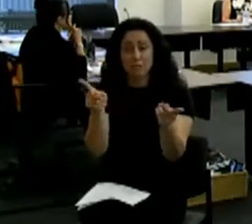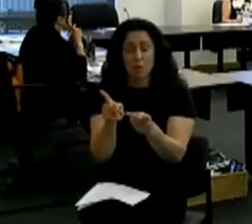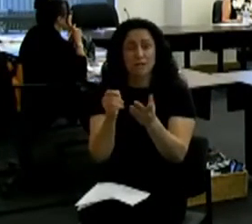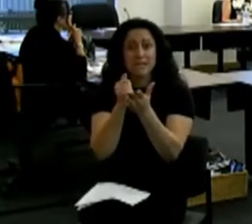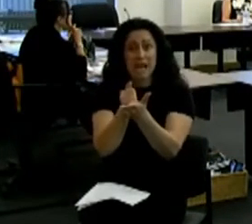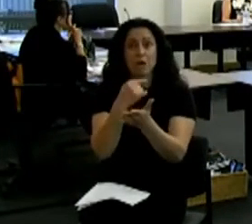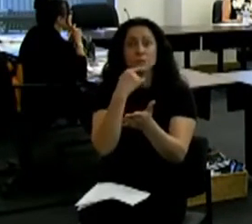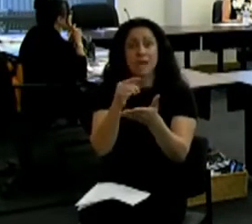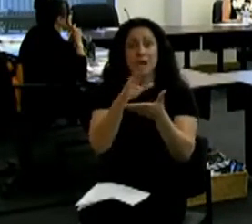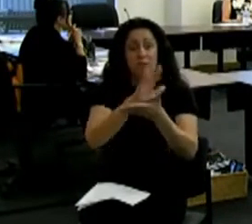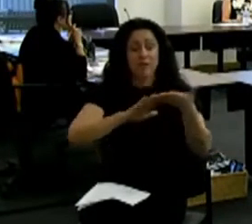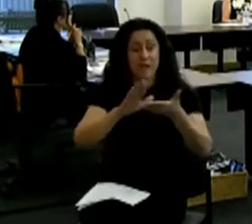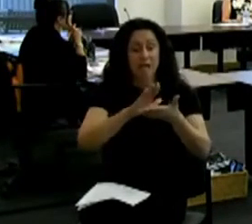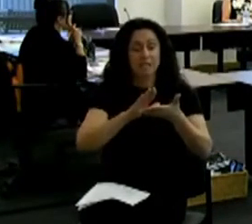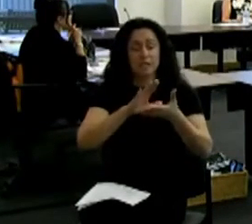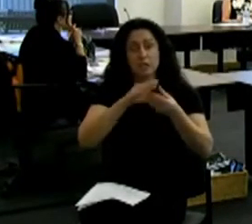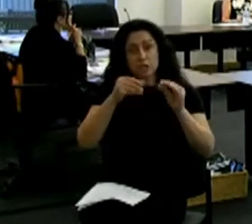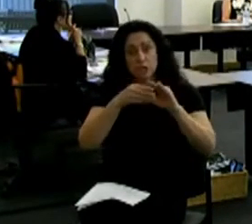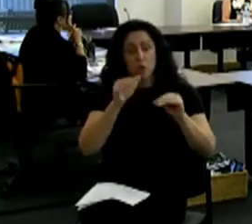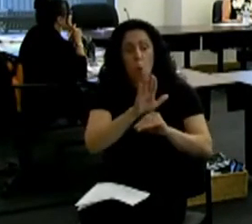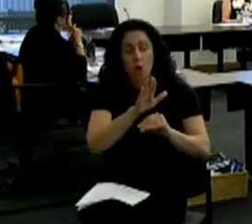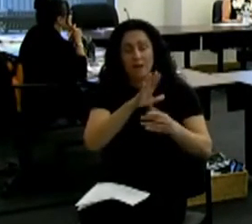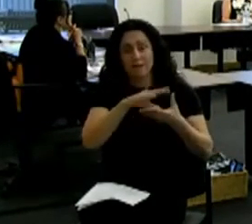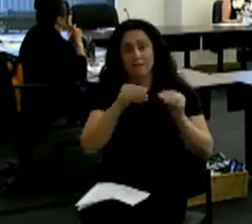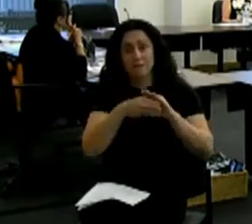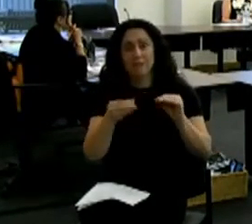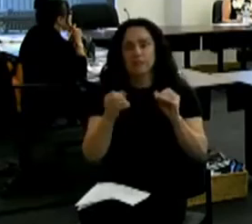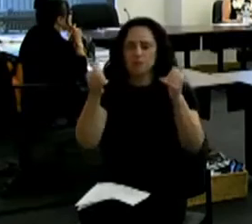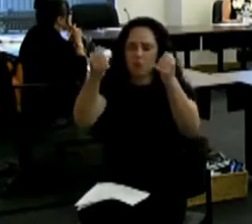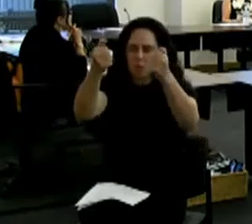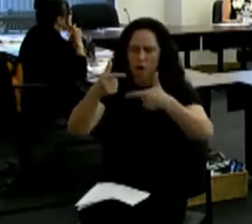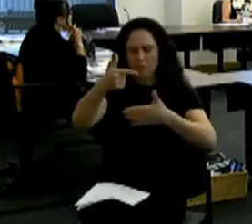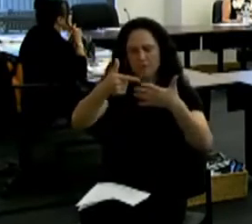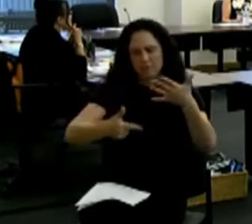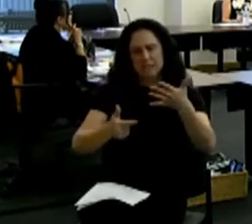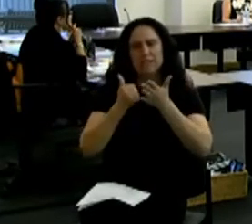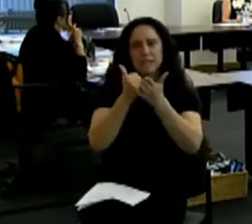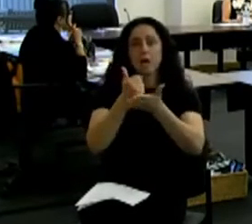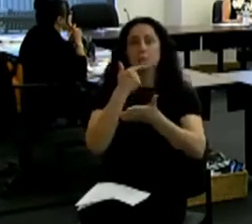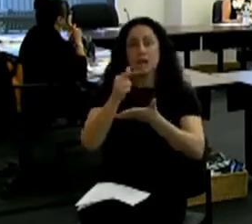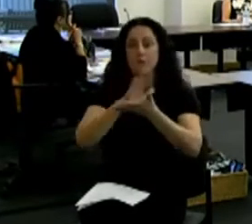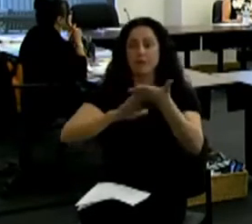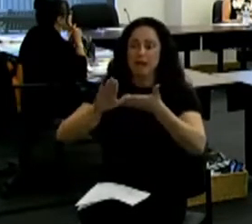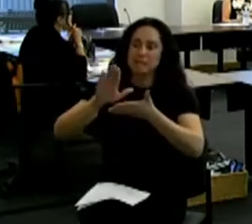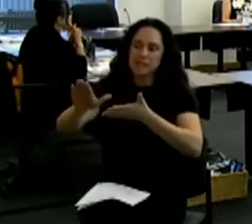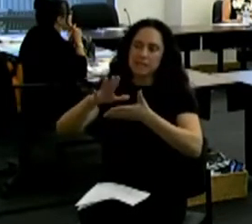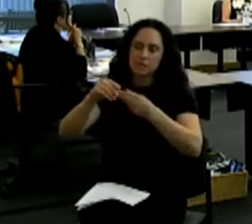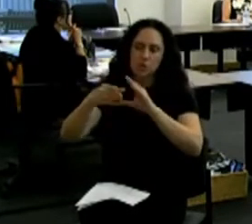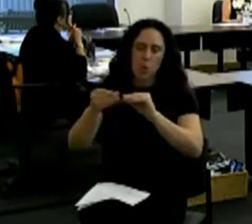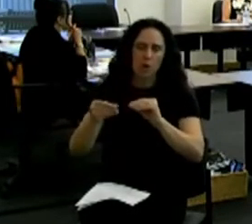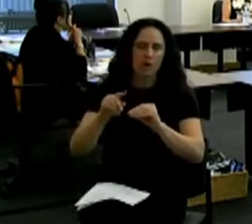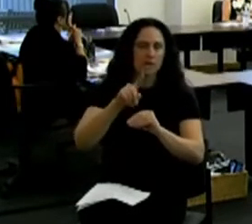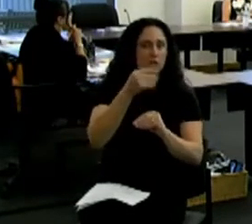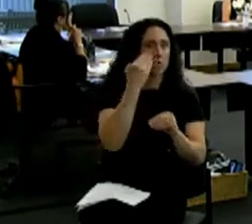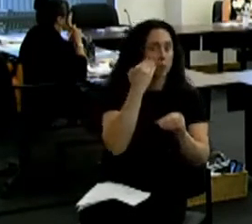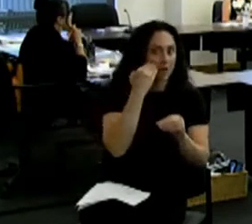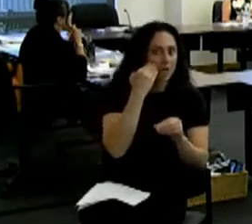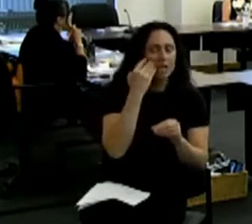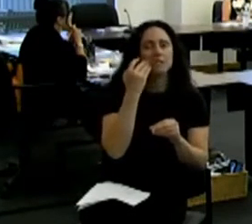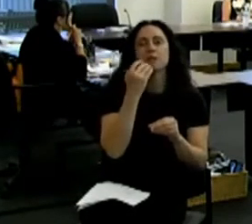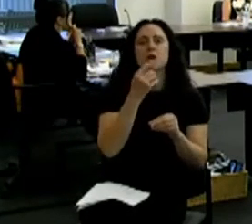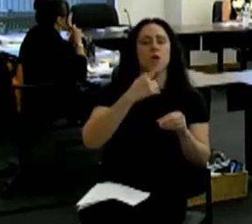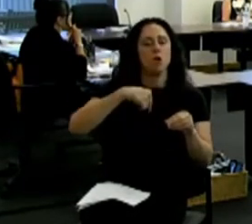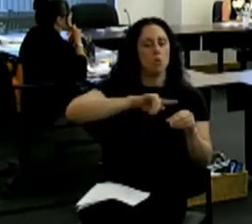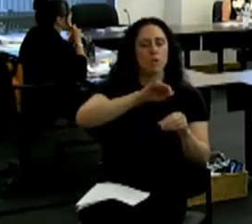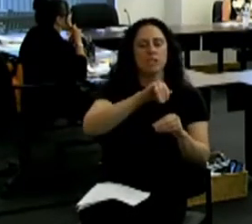the college's story. So all of these pieces help tell the college's story, whether it's just an awareness, hey, we're Joliet Junior